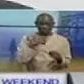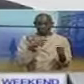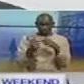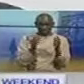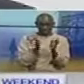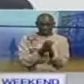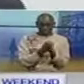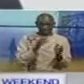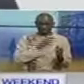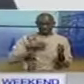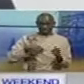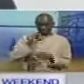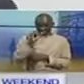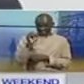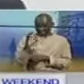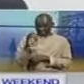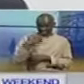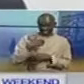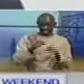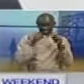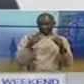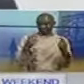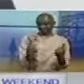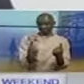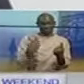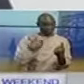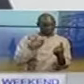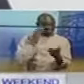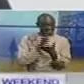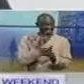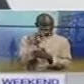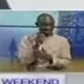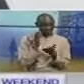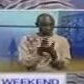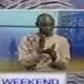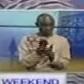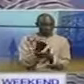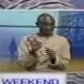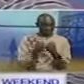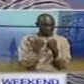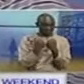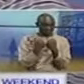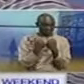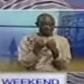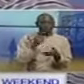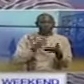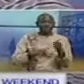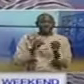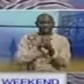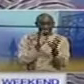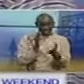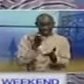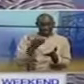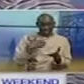Commissioners and now the appointed chair, you don't expect justice from that tribunal. What is also clear is that